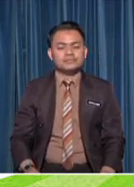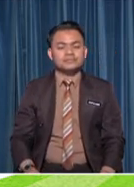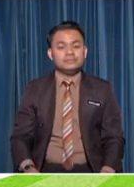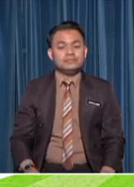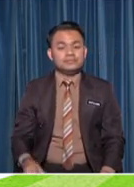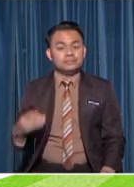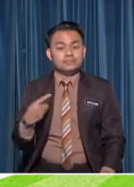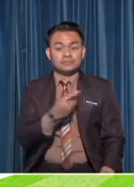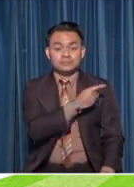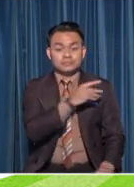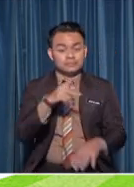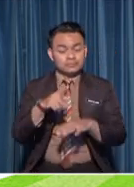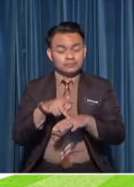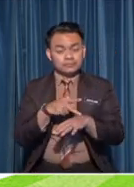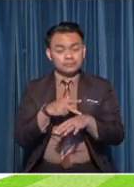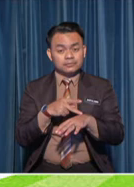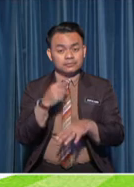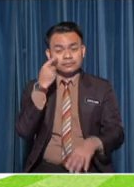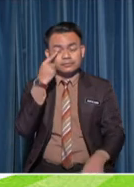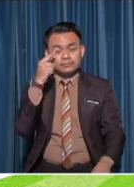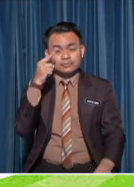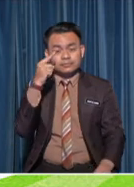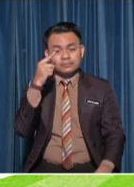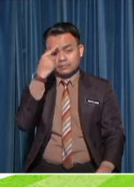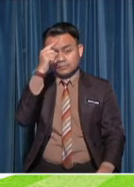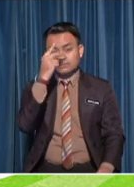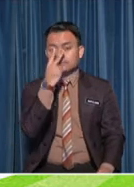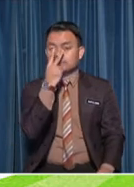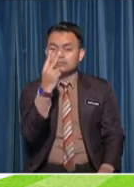We use our eyes to see.